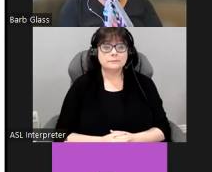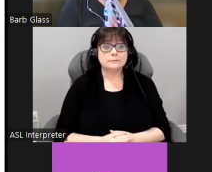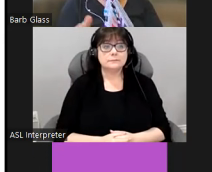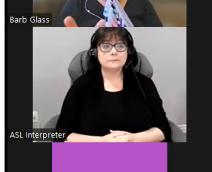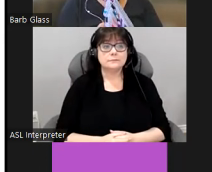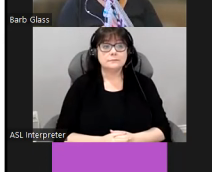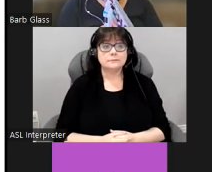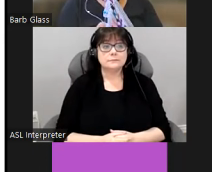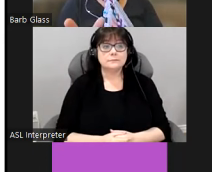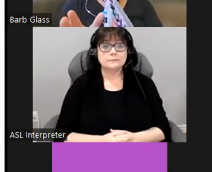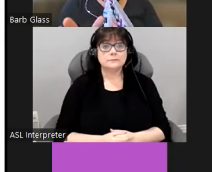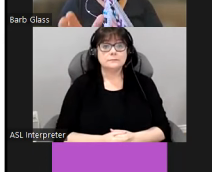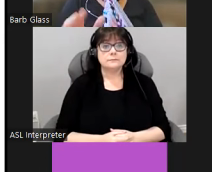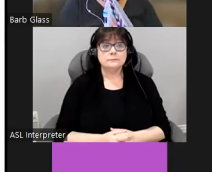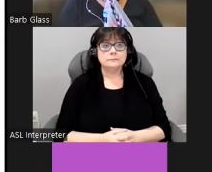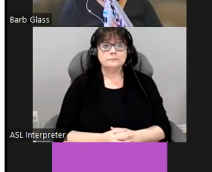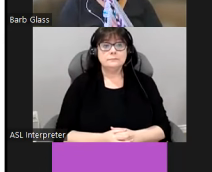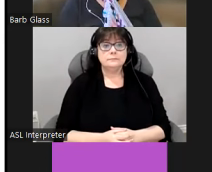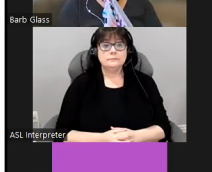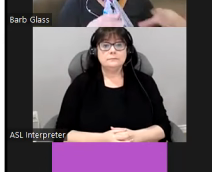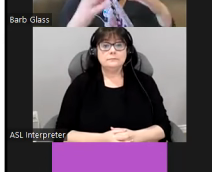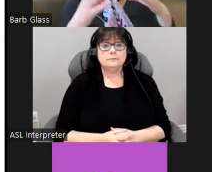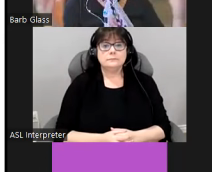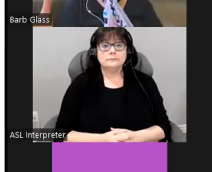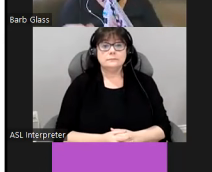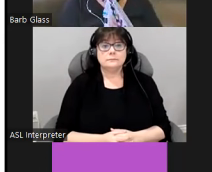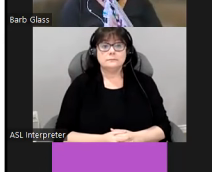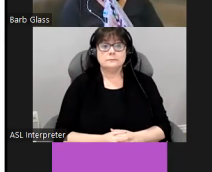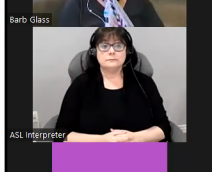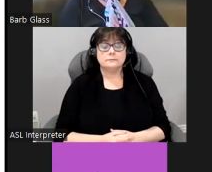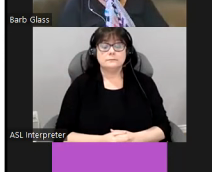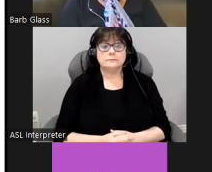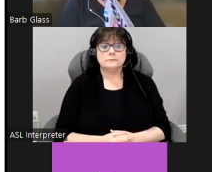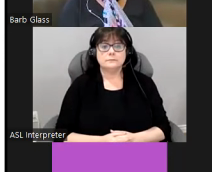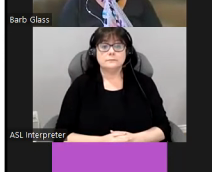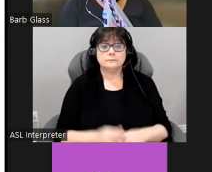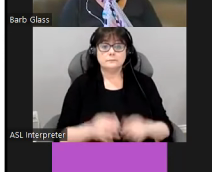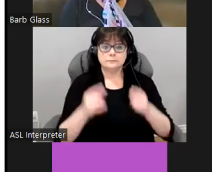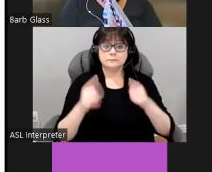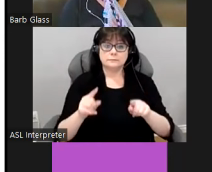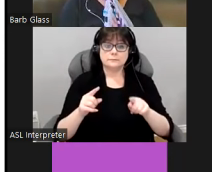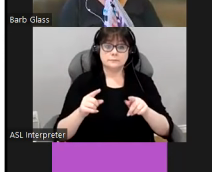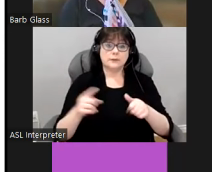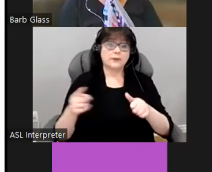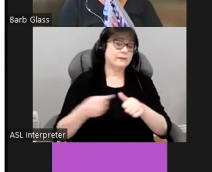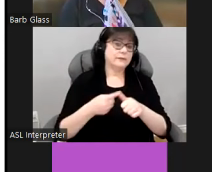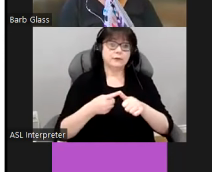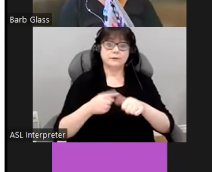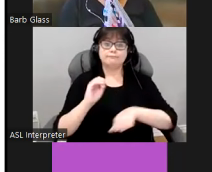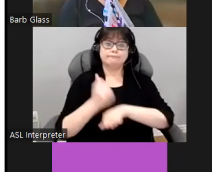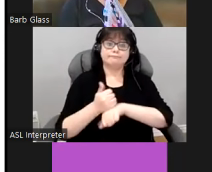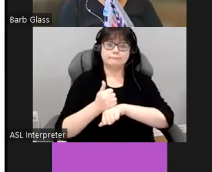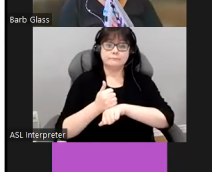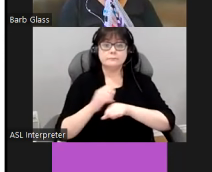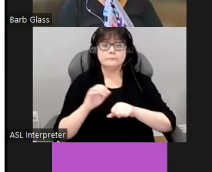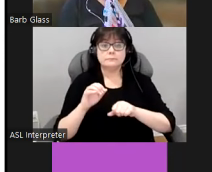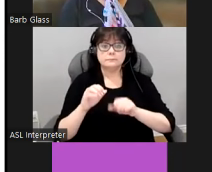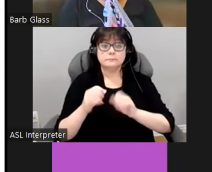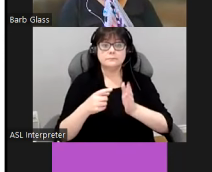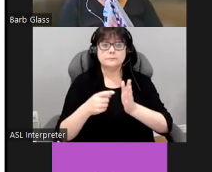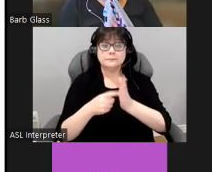Back at that time, when these essential skills and the essential skills framework were originally developed, the organization,